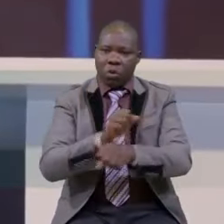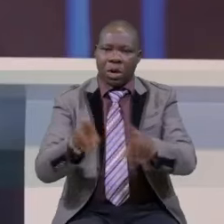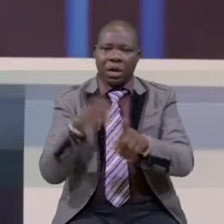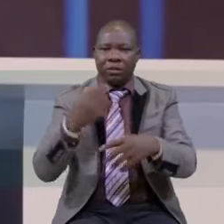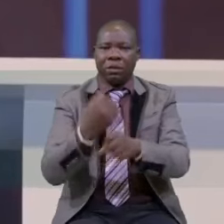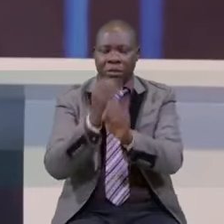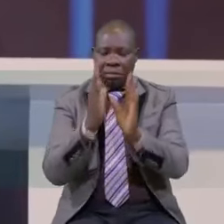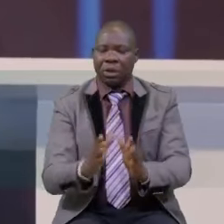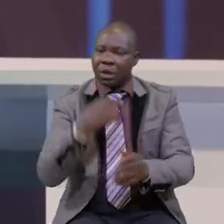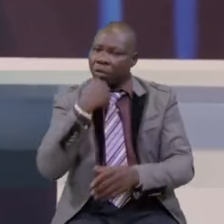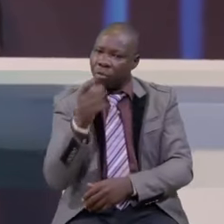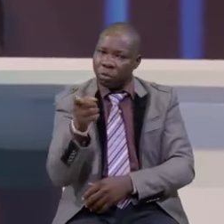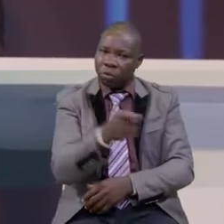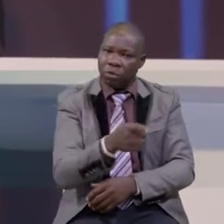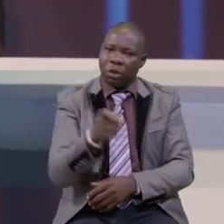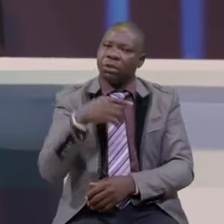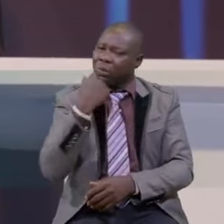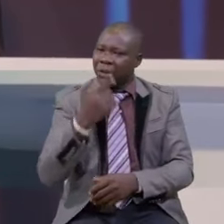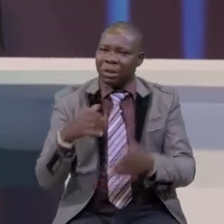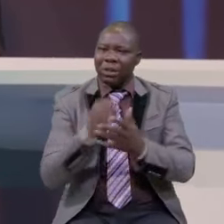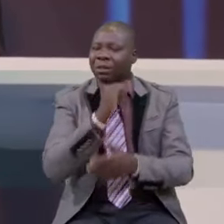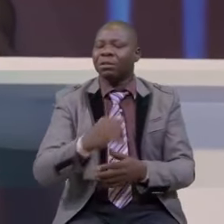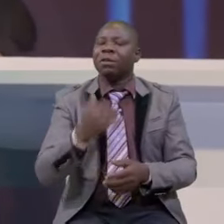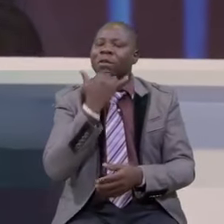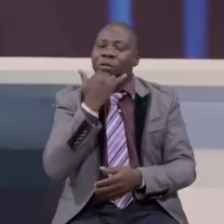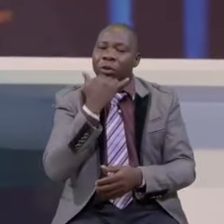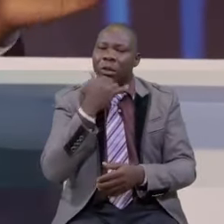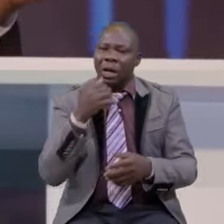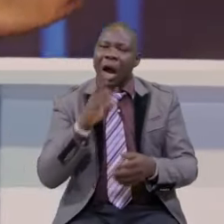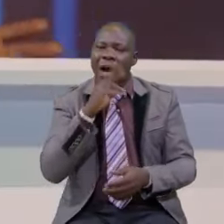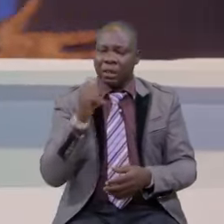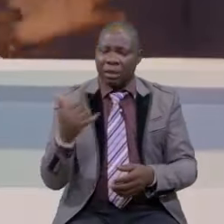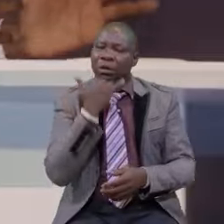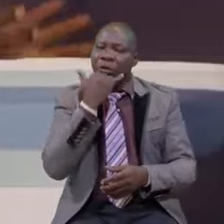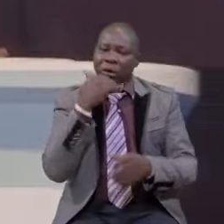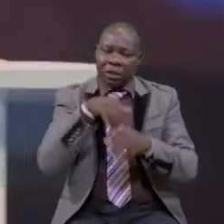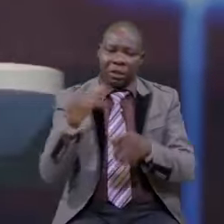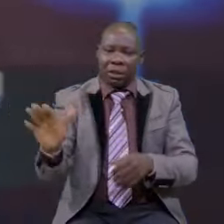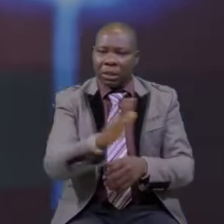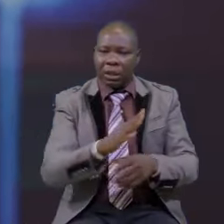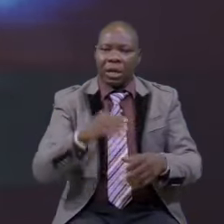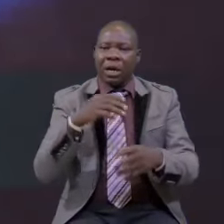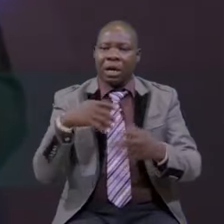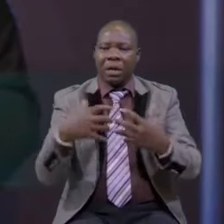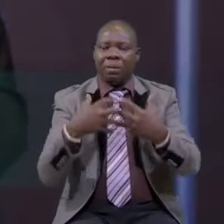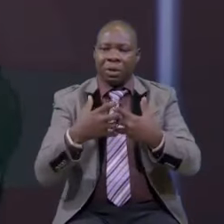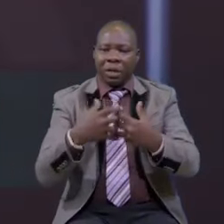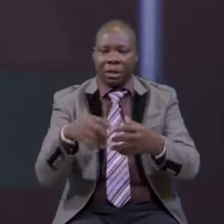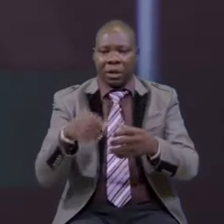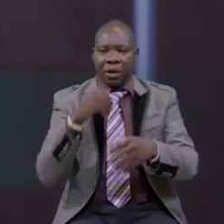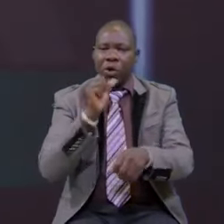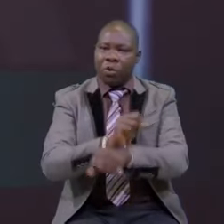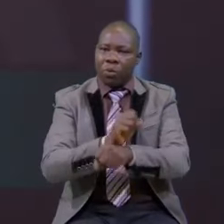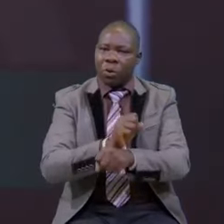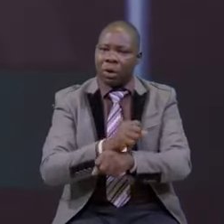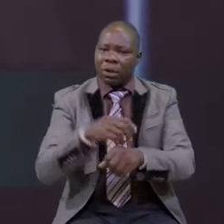their fault? Are they wrong in their mechanical system? Everything they said the BMW will do, were they